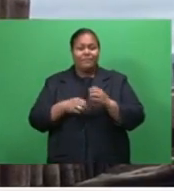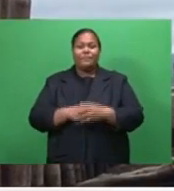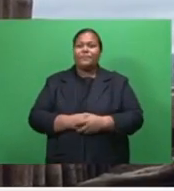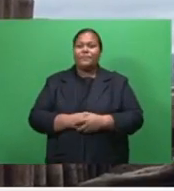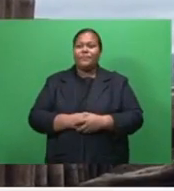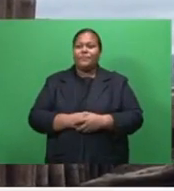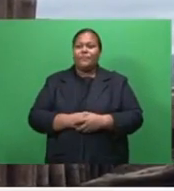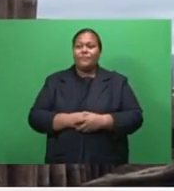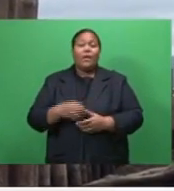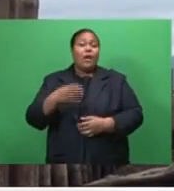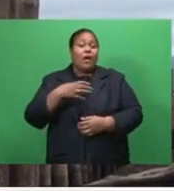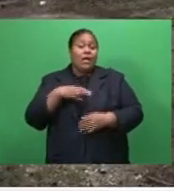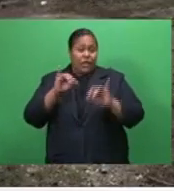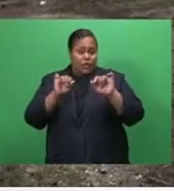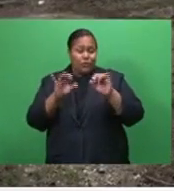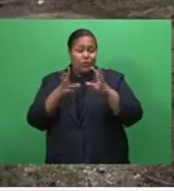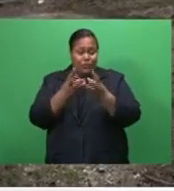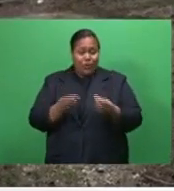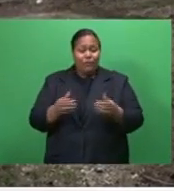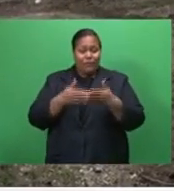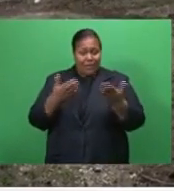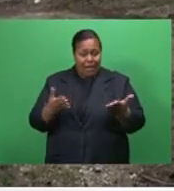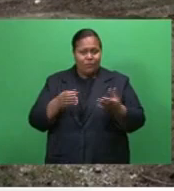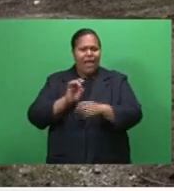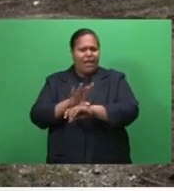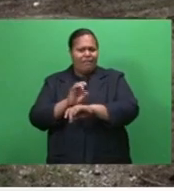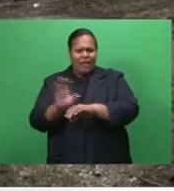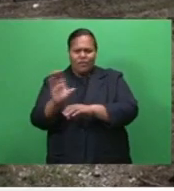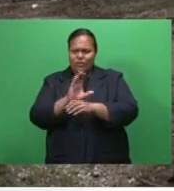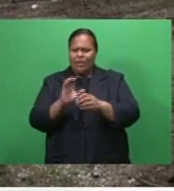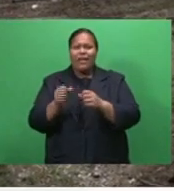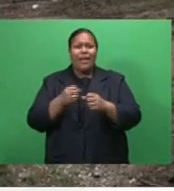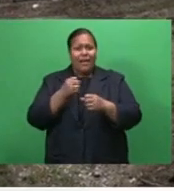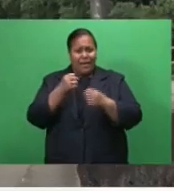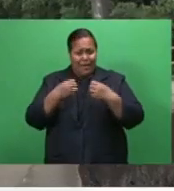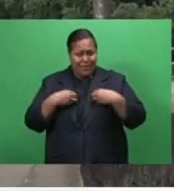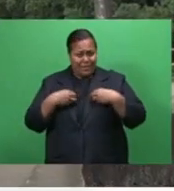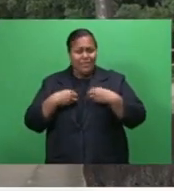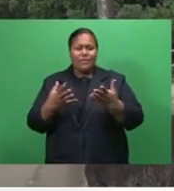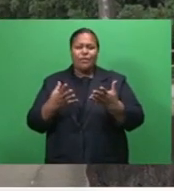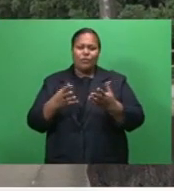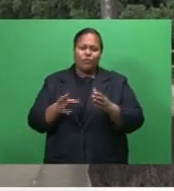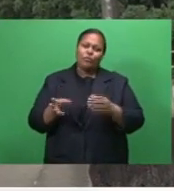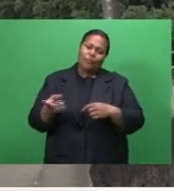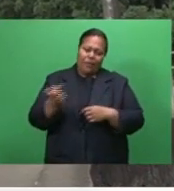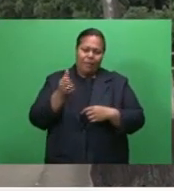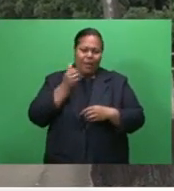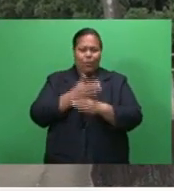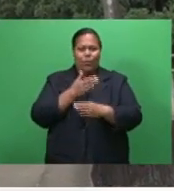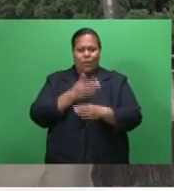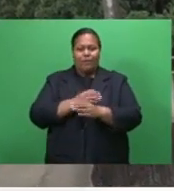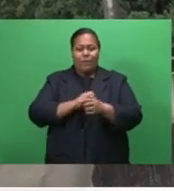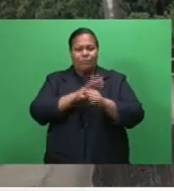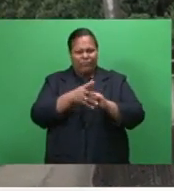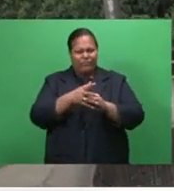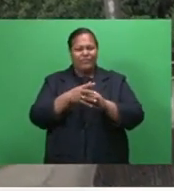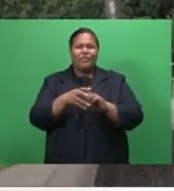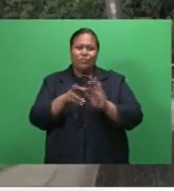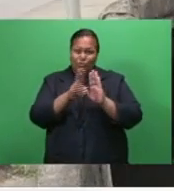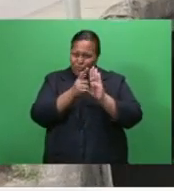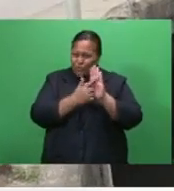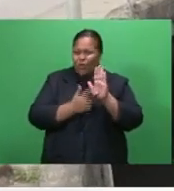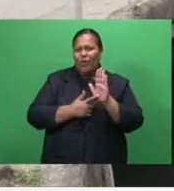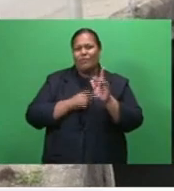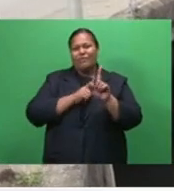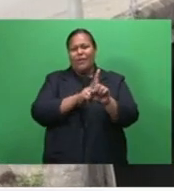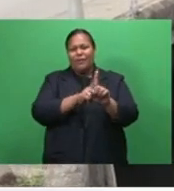issues have been resolved and they have advised contractors to resume work if COVID-19 safety measures are strictly adhered to. He adds, apart from